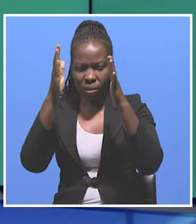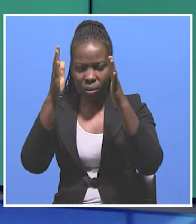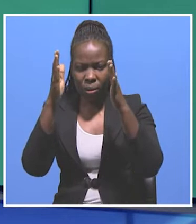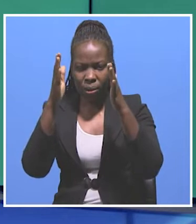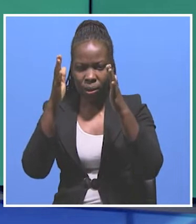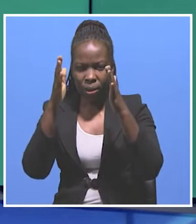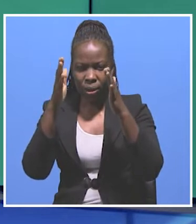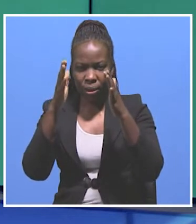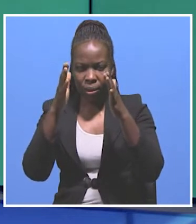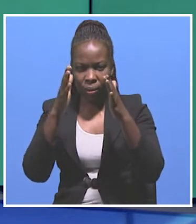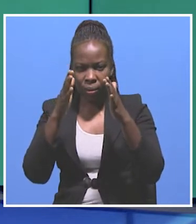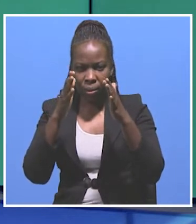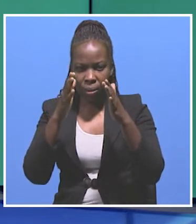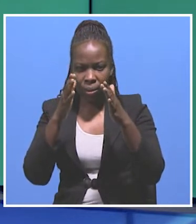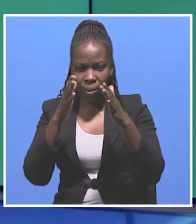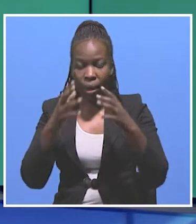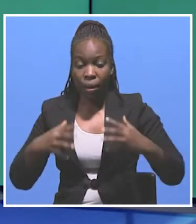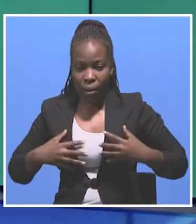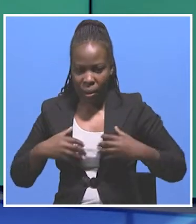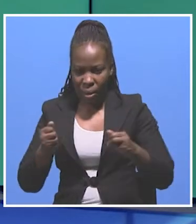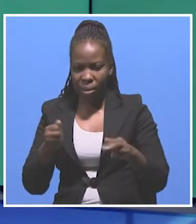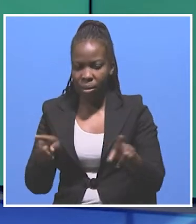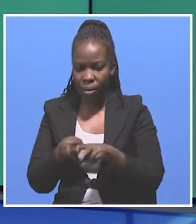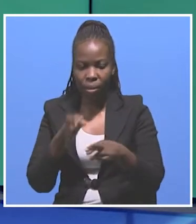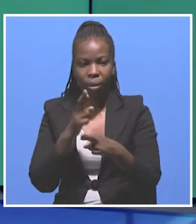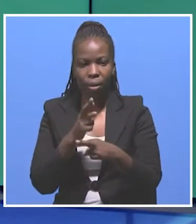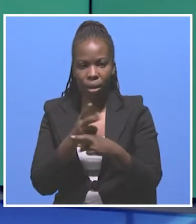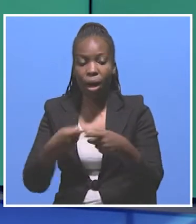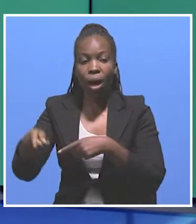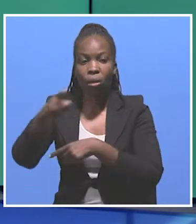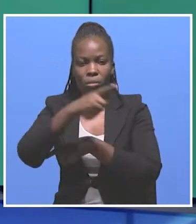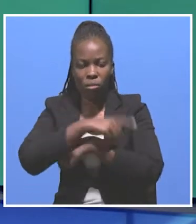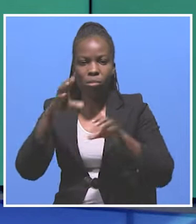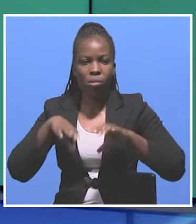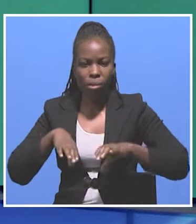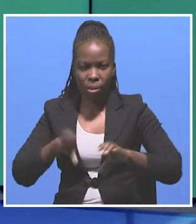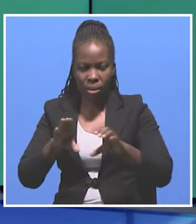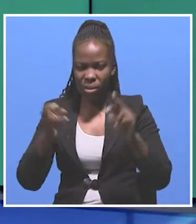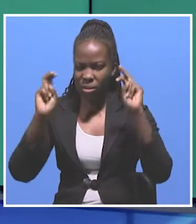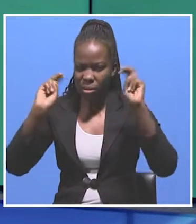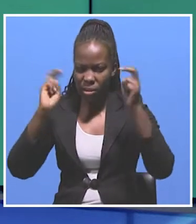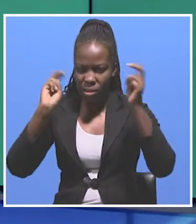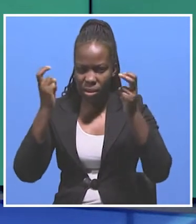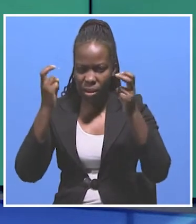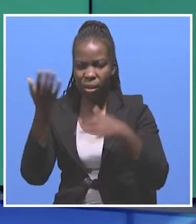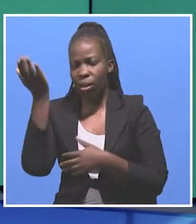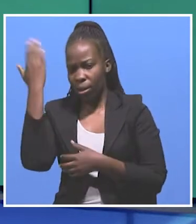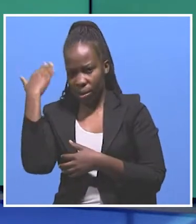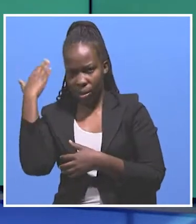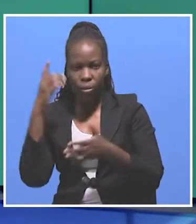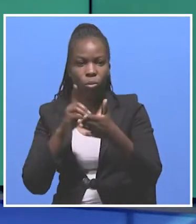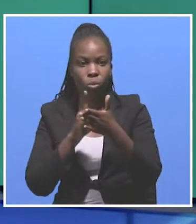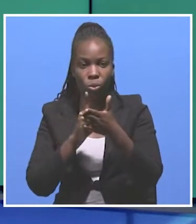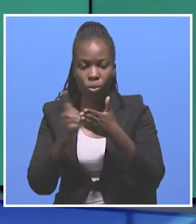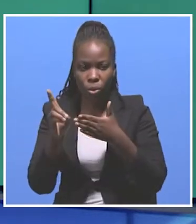of sexual reproductive health and rights. And so today we continue with the topic that we started last week. We are